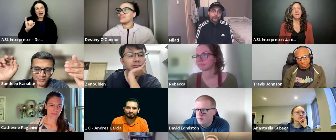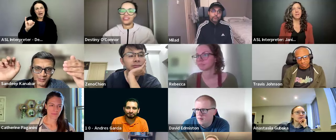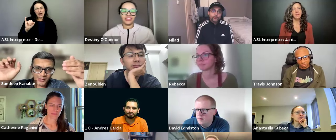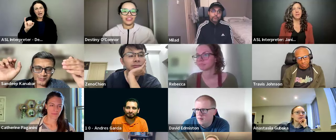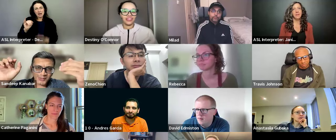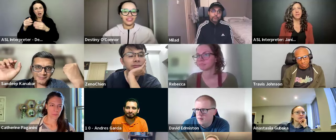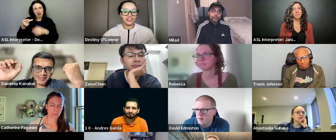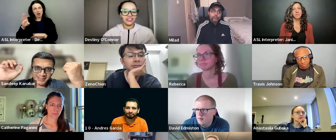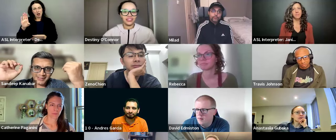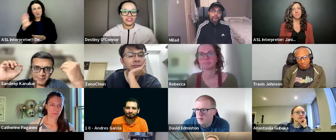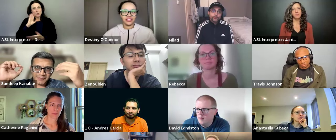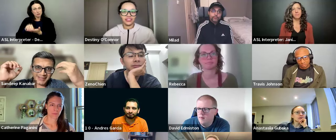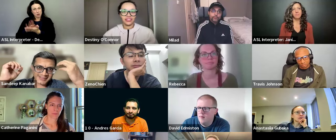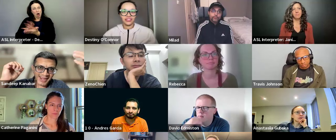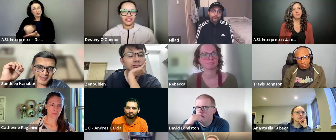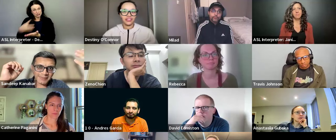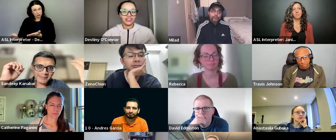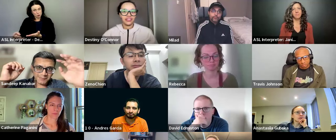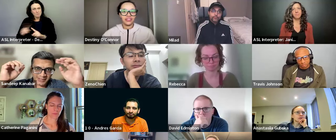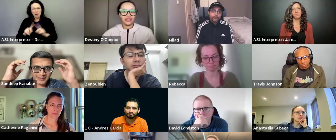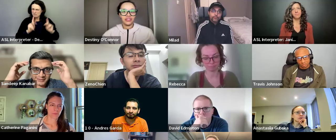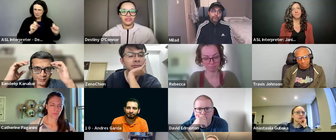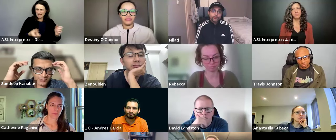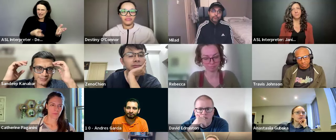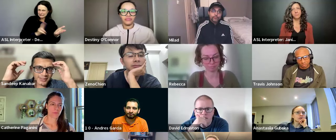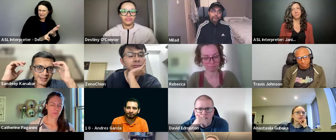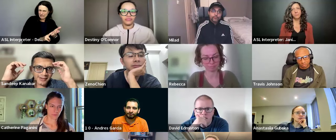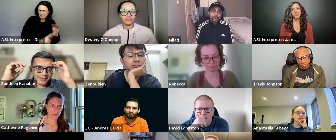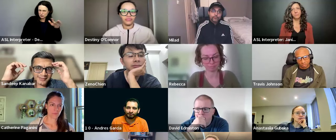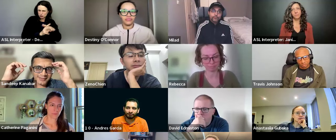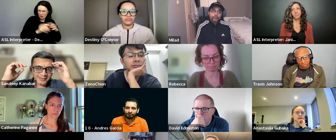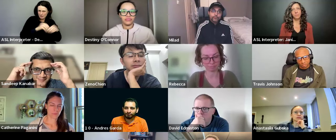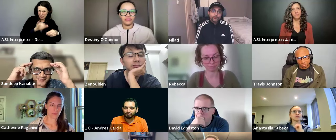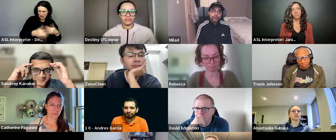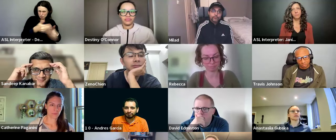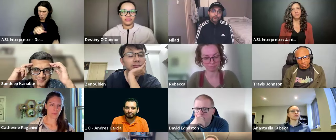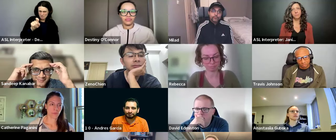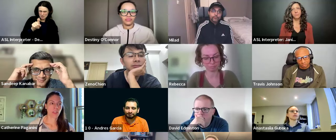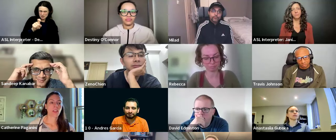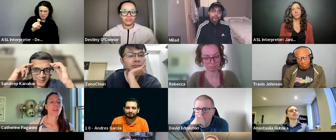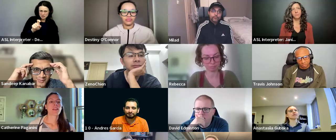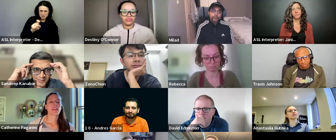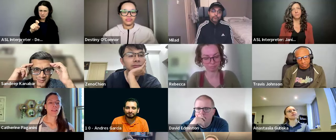on the schedule so that basically people can sign up and be present in the room, correct?